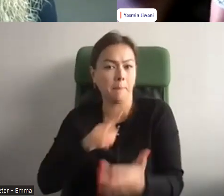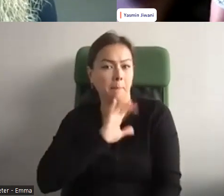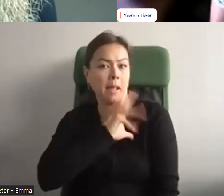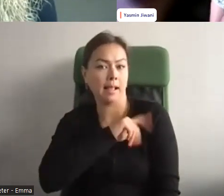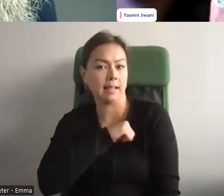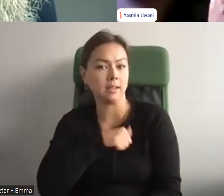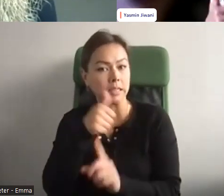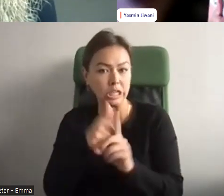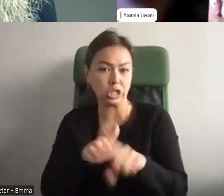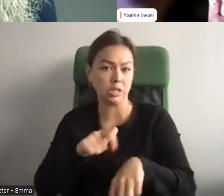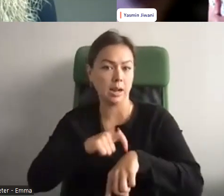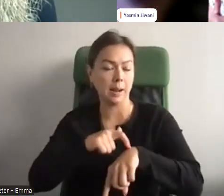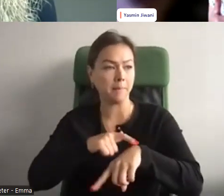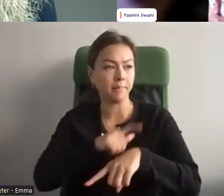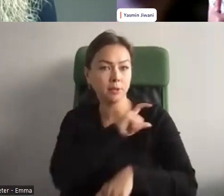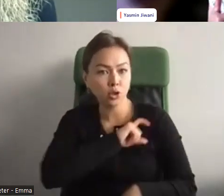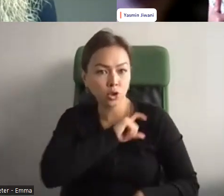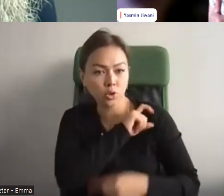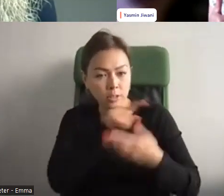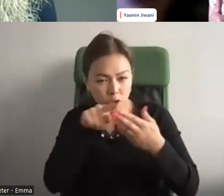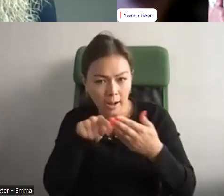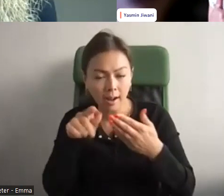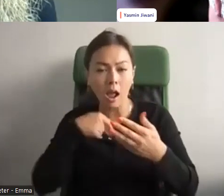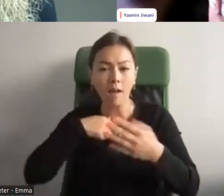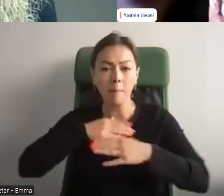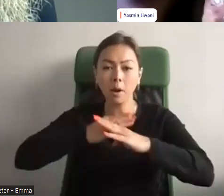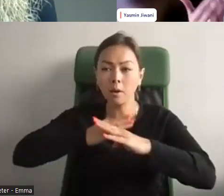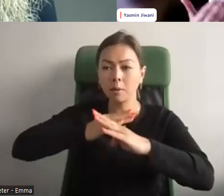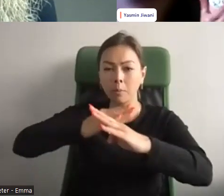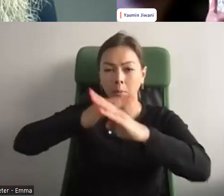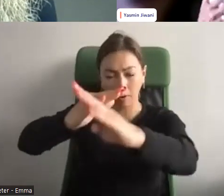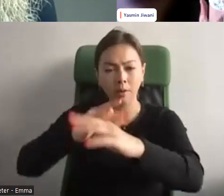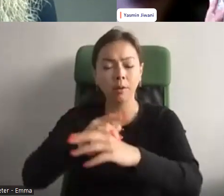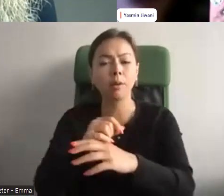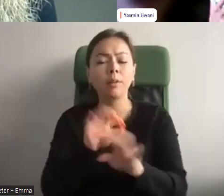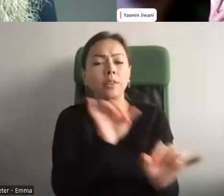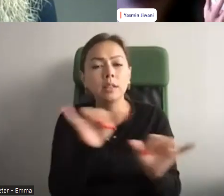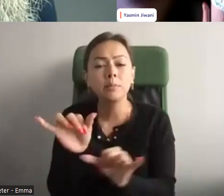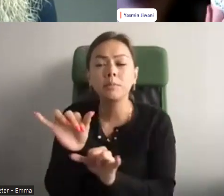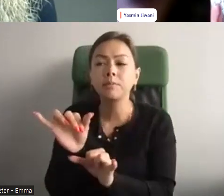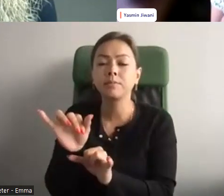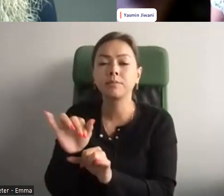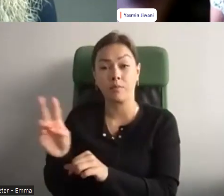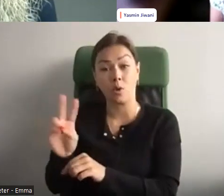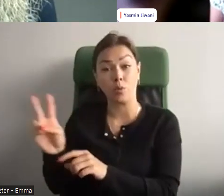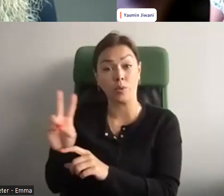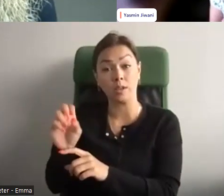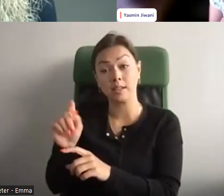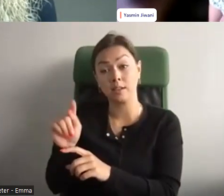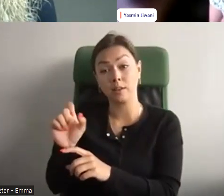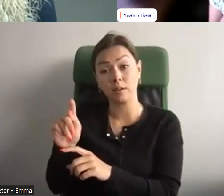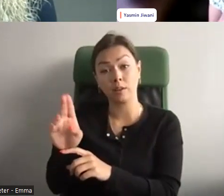security check, or what the Vancouver Status of Women used to do when it was vibrant and fully